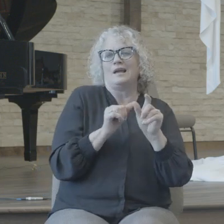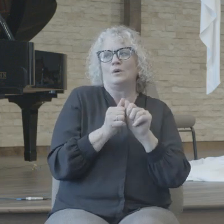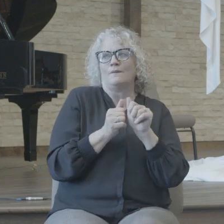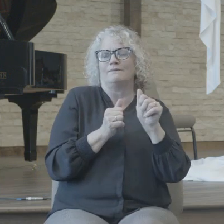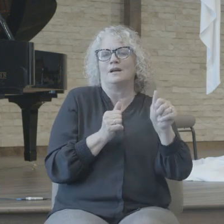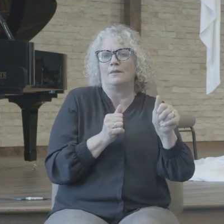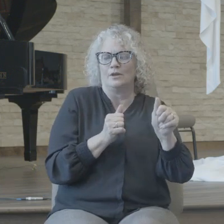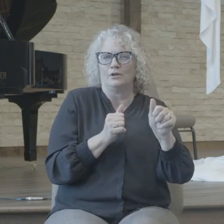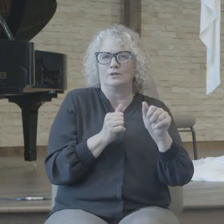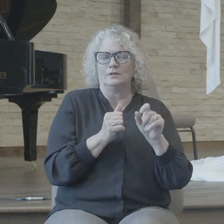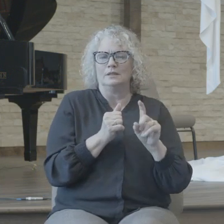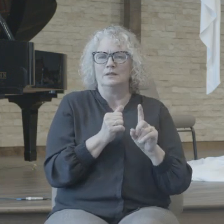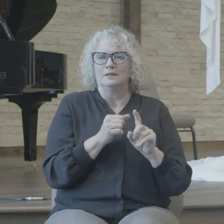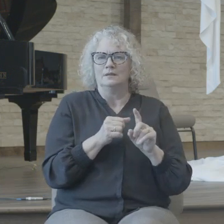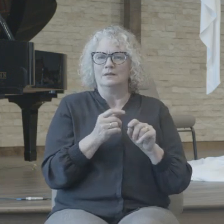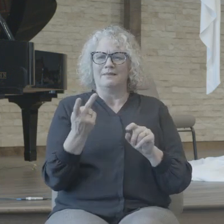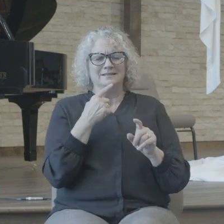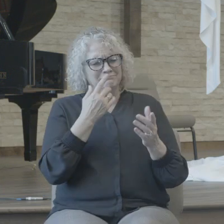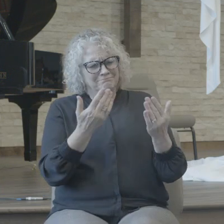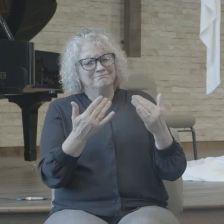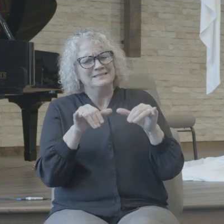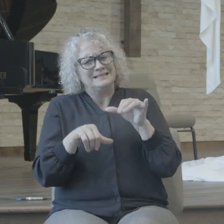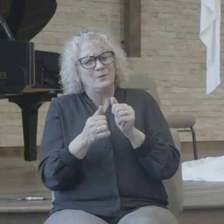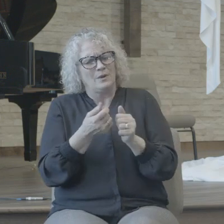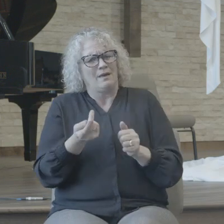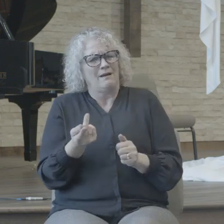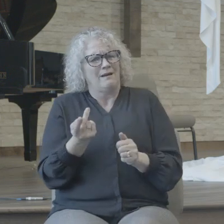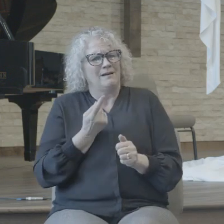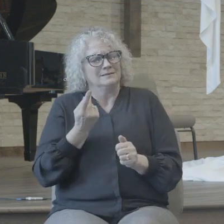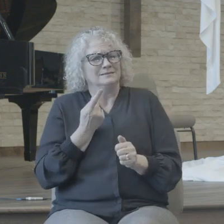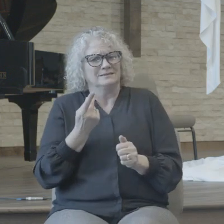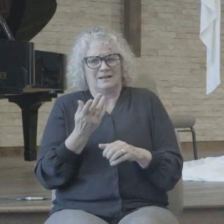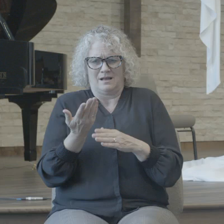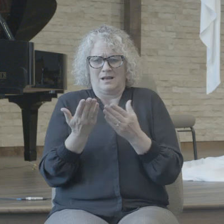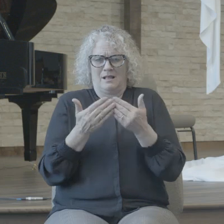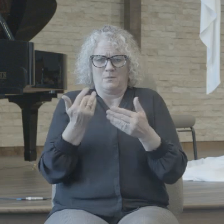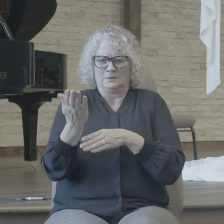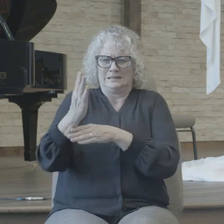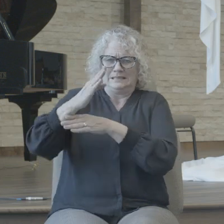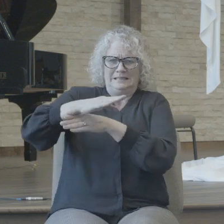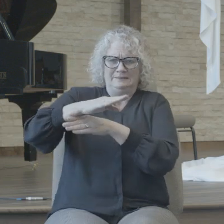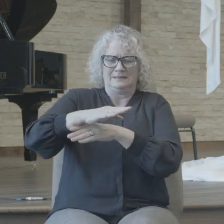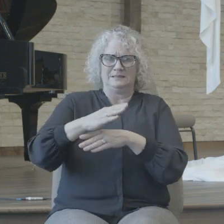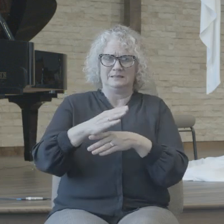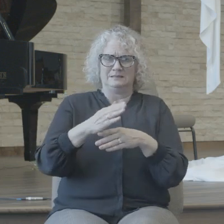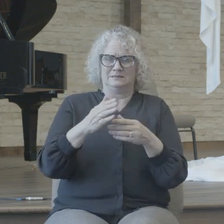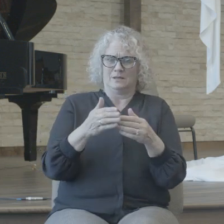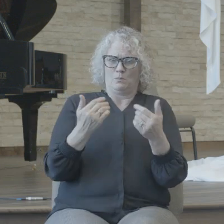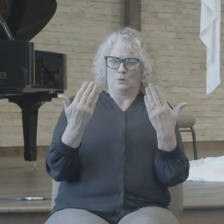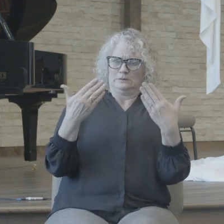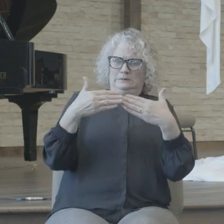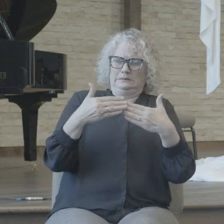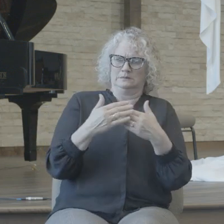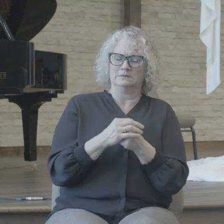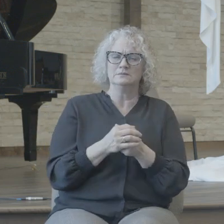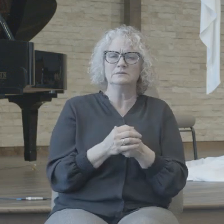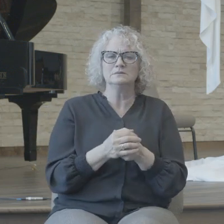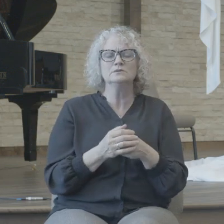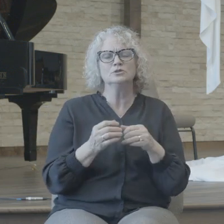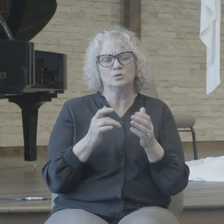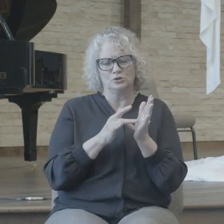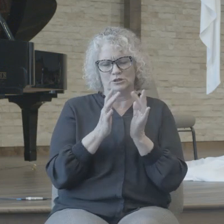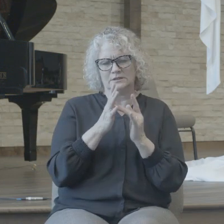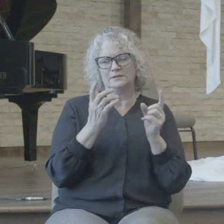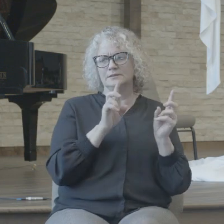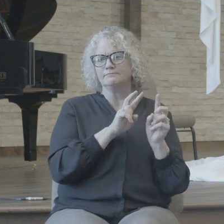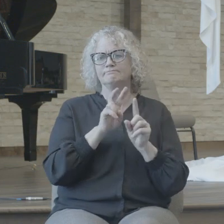him strongly, "Stay with us, for it is nearly evening. The day is almost over." So he went in to